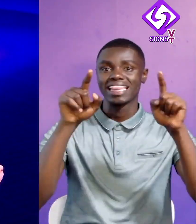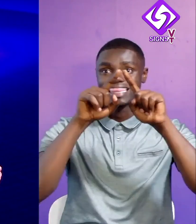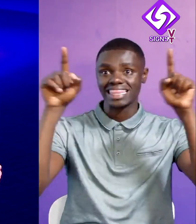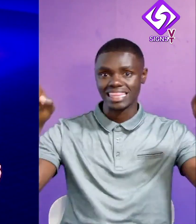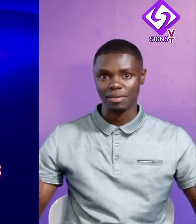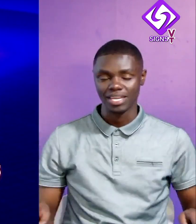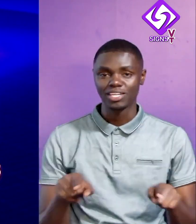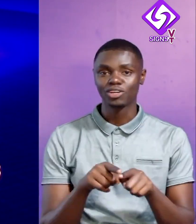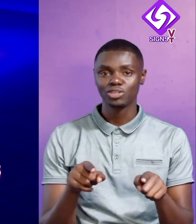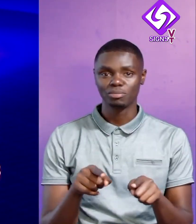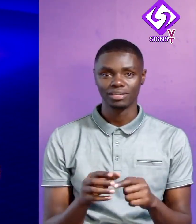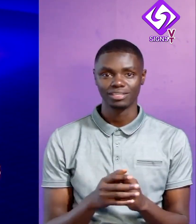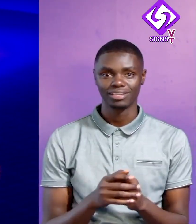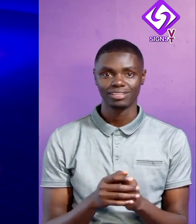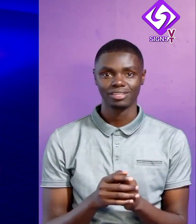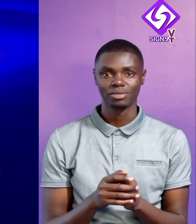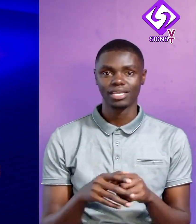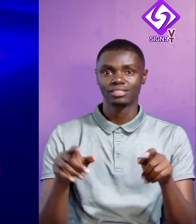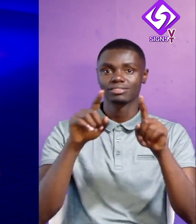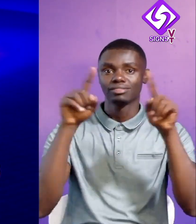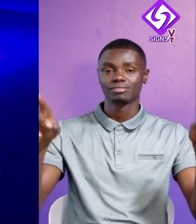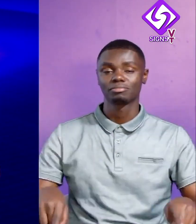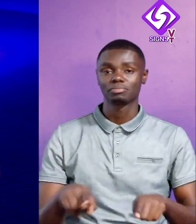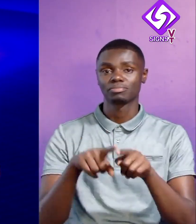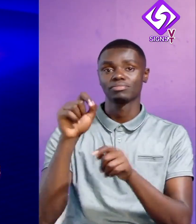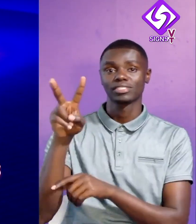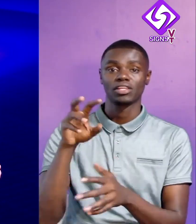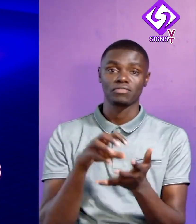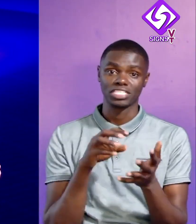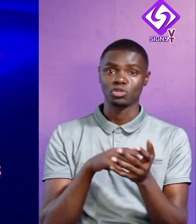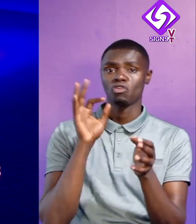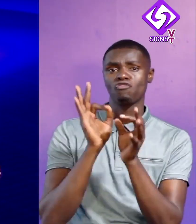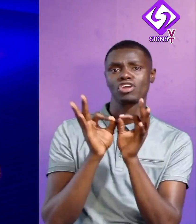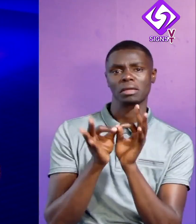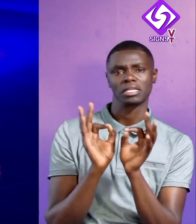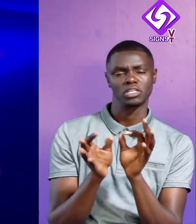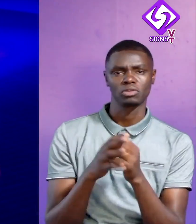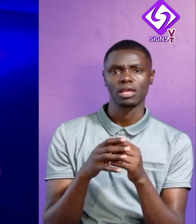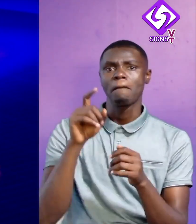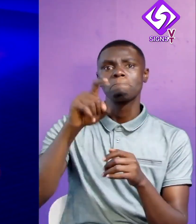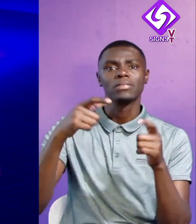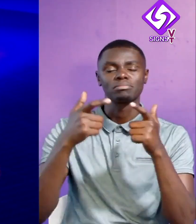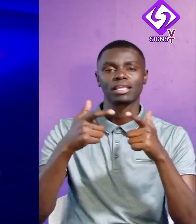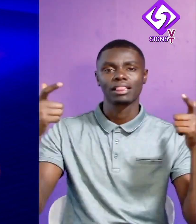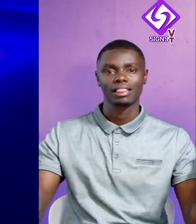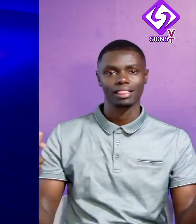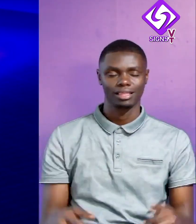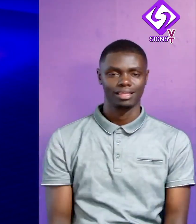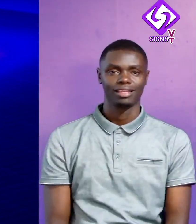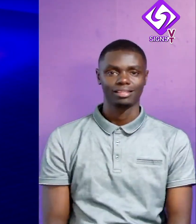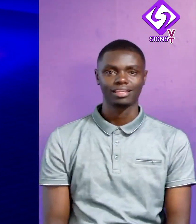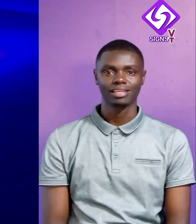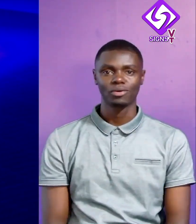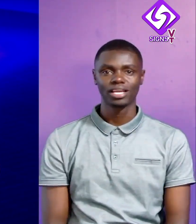yenye TV station huwa wanapatia sign interpreter kuongea kwa